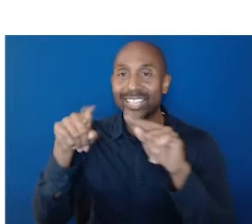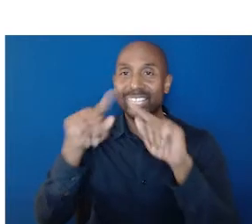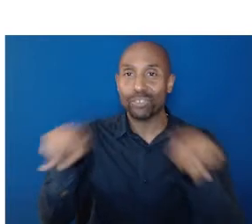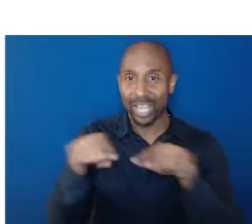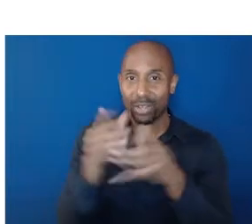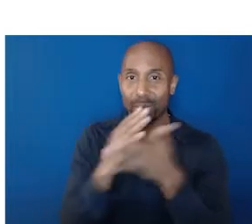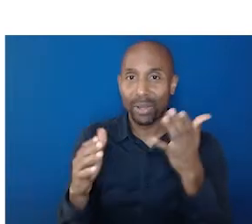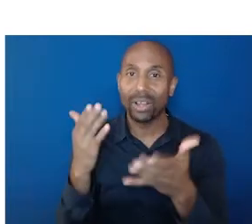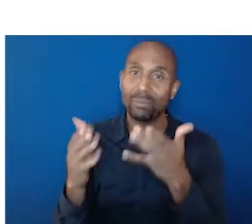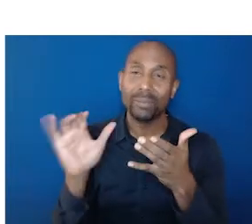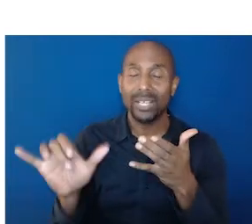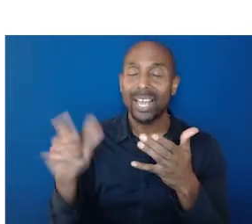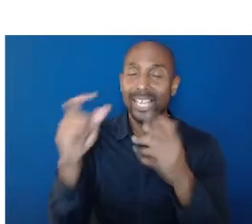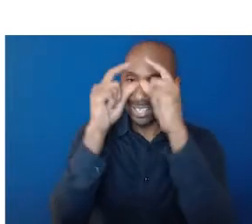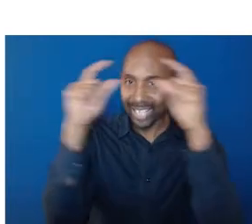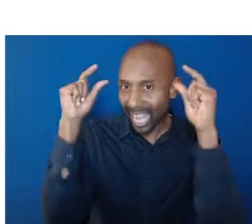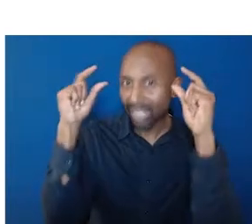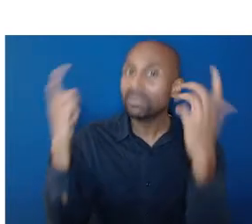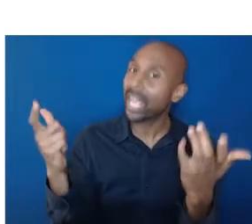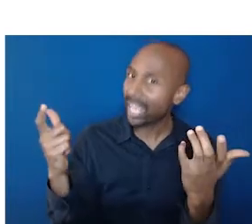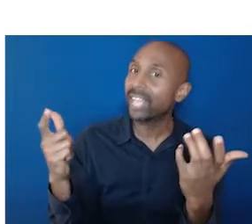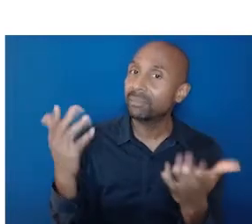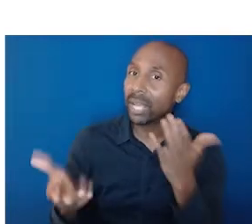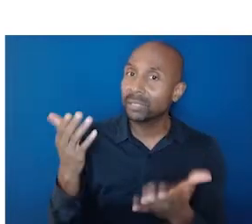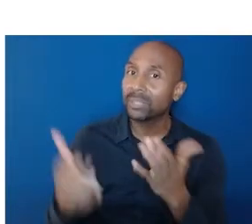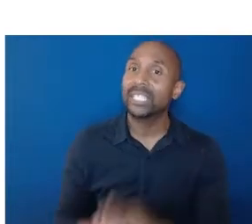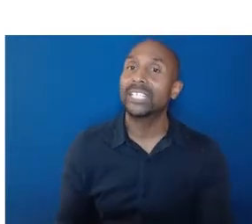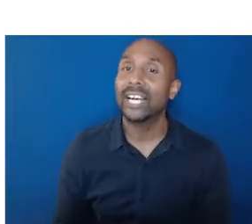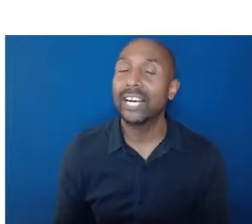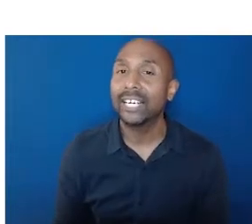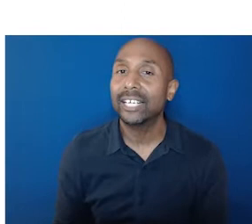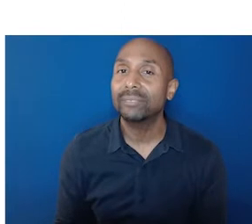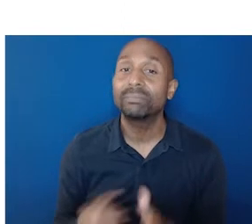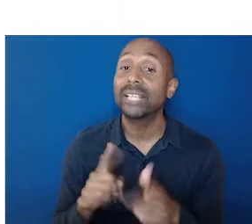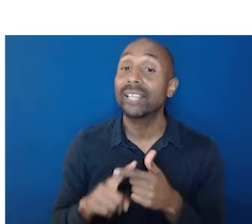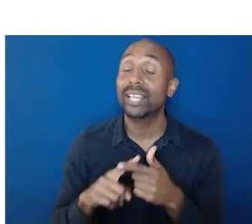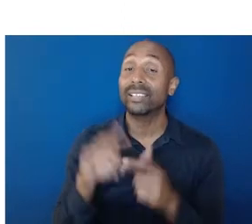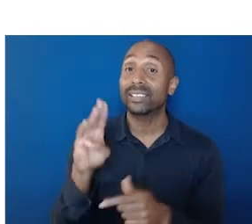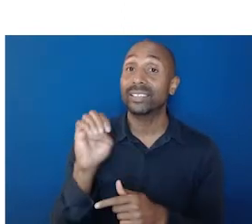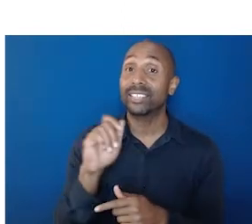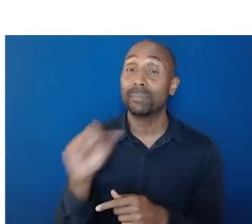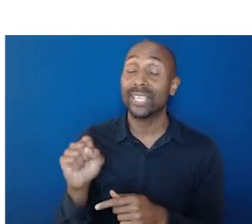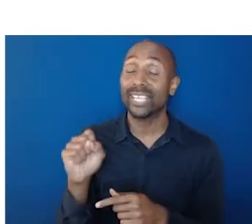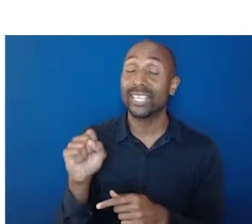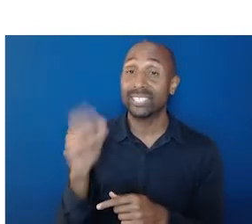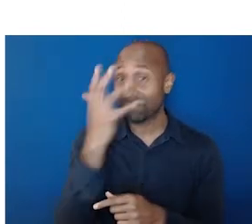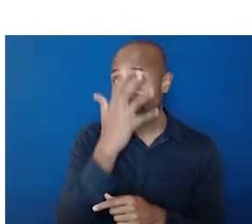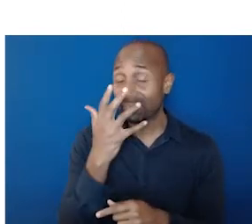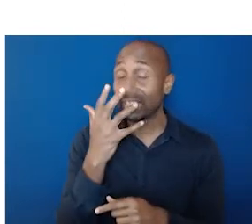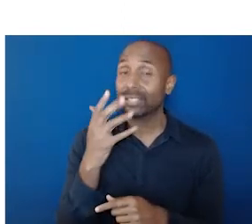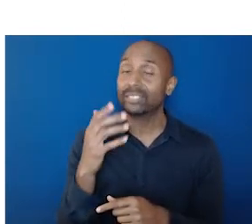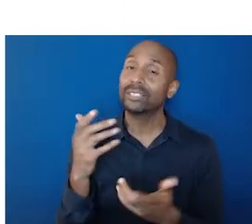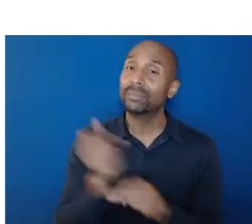piece looks like it could even be a headband, and then the beads in front of the face remind me